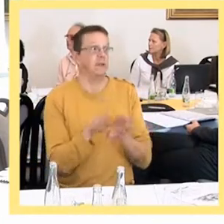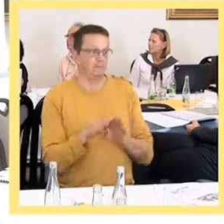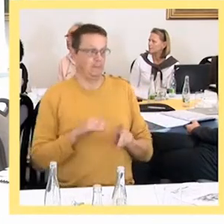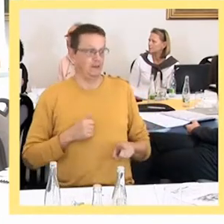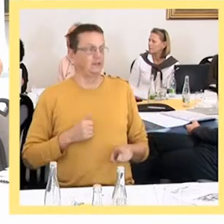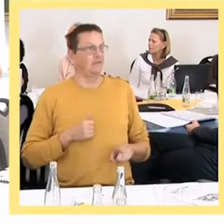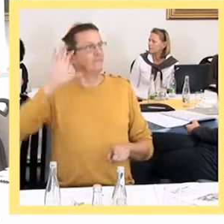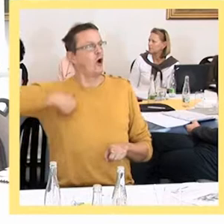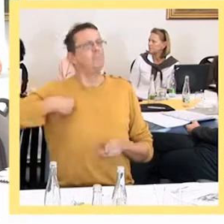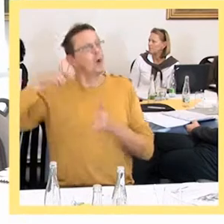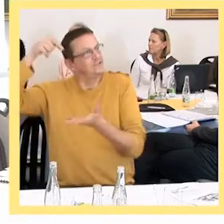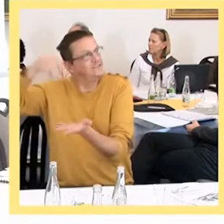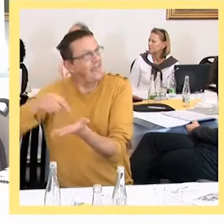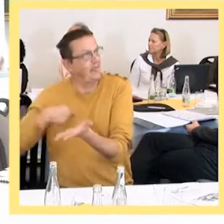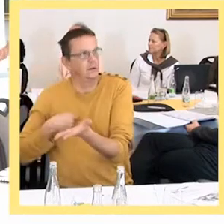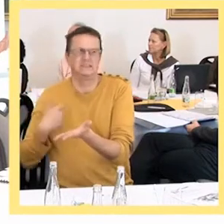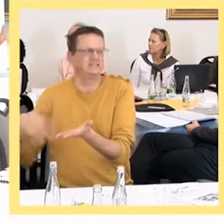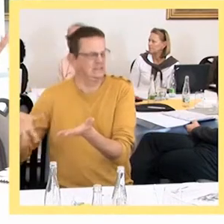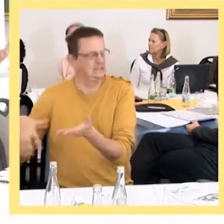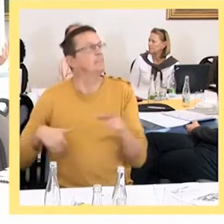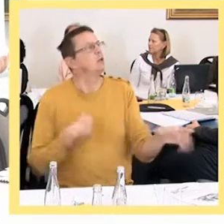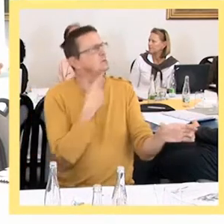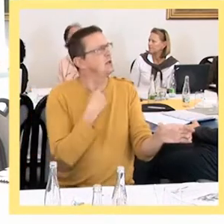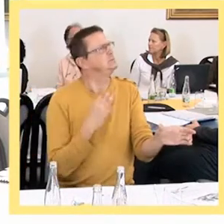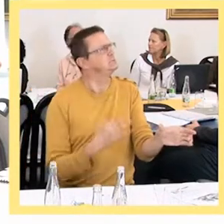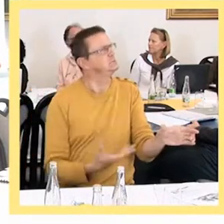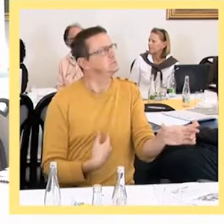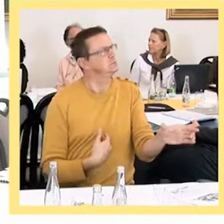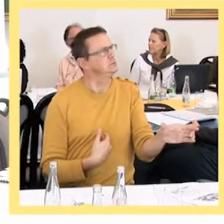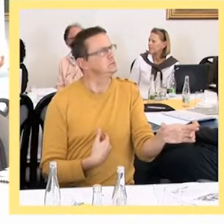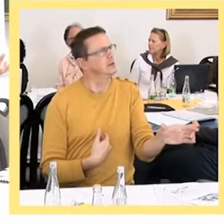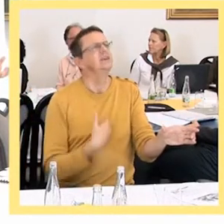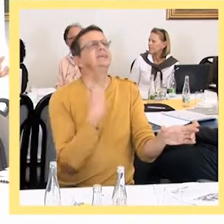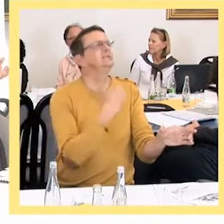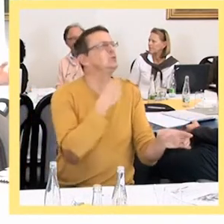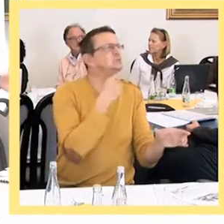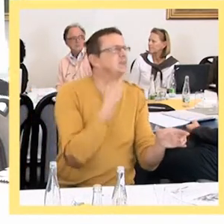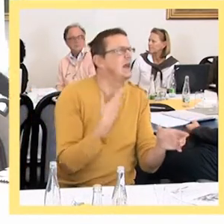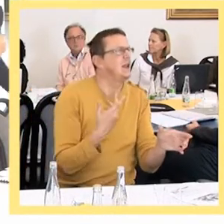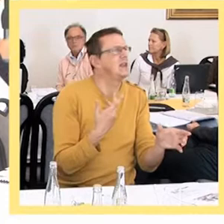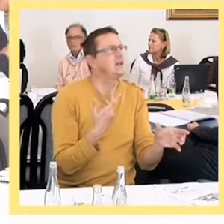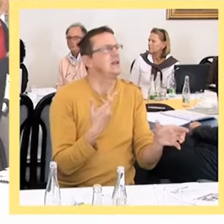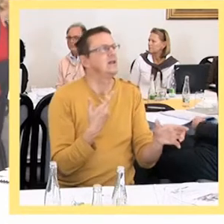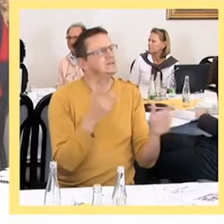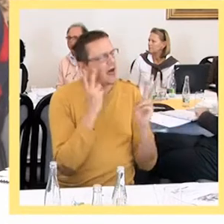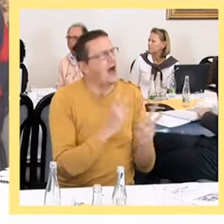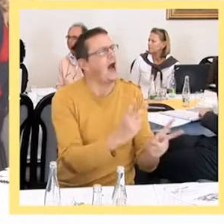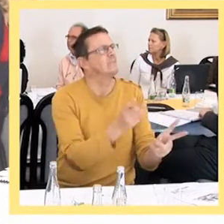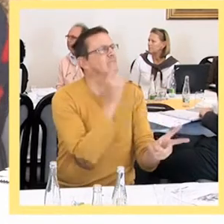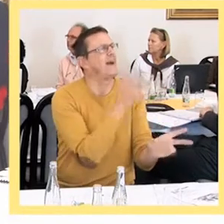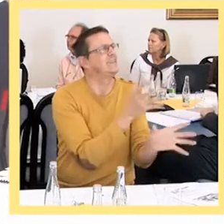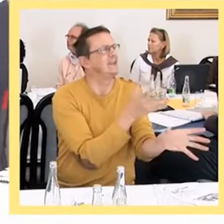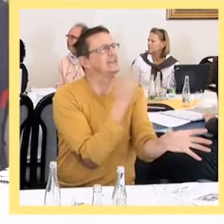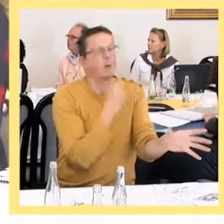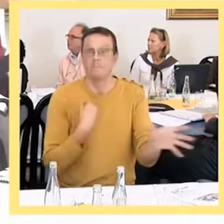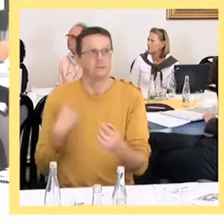emergency services at the scene, and I think they were working in an environment which hadn't really changed for the incident, so that's why they were better able to cope.